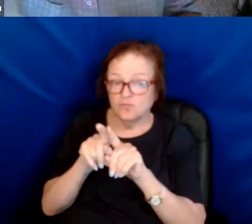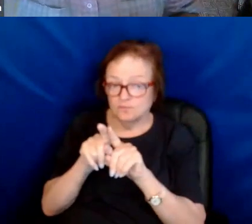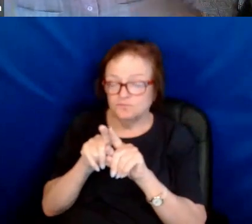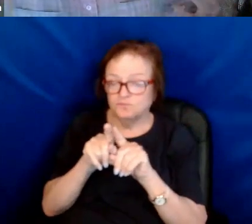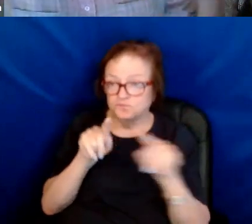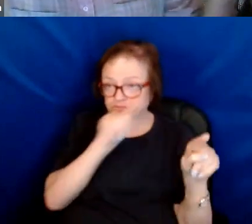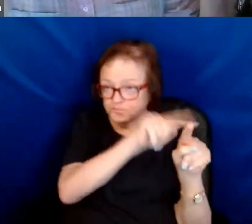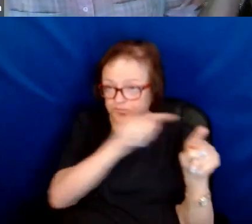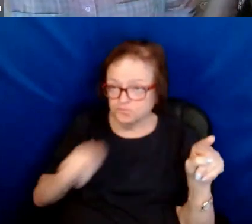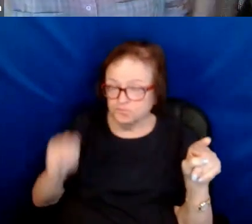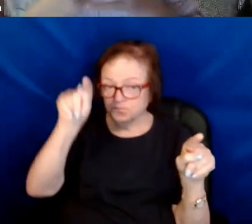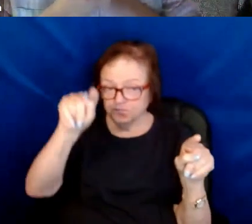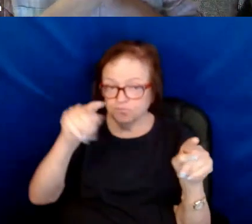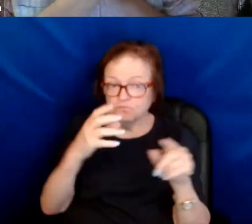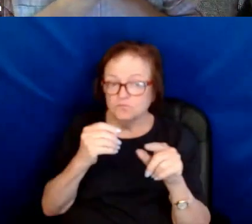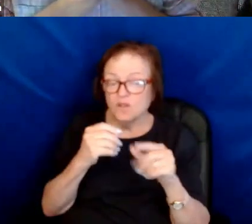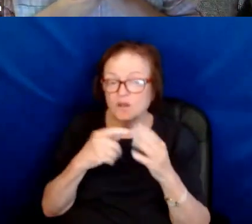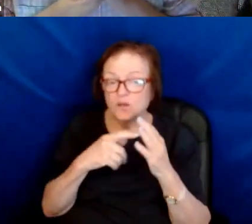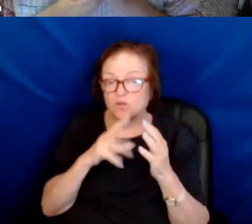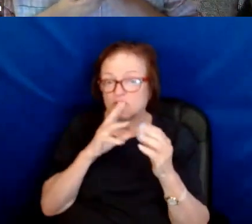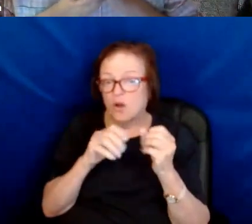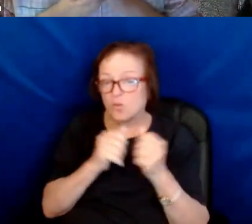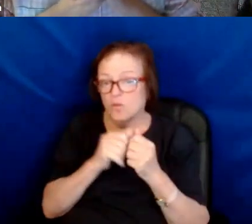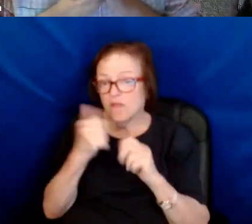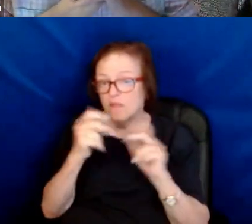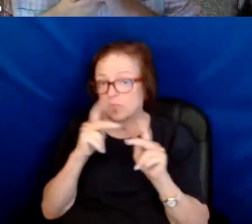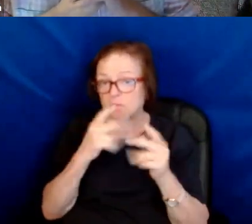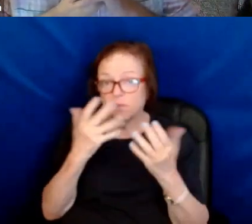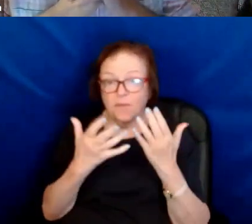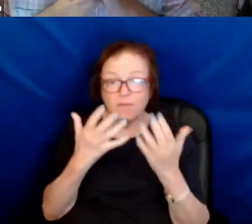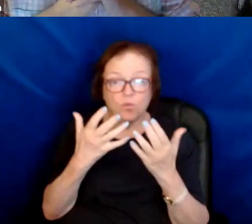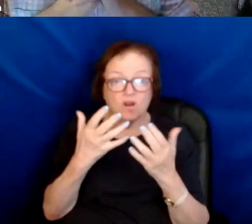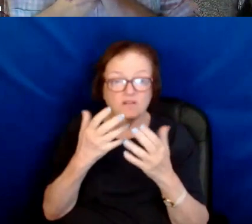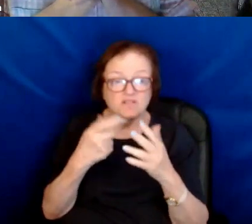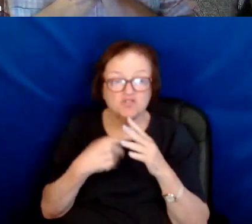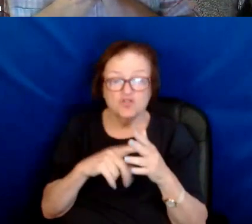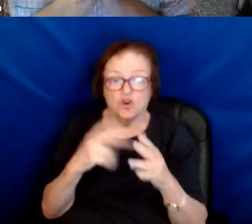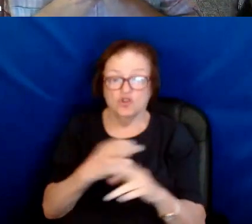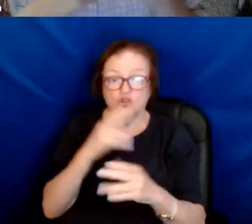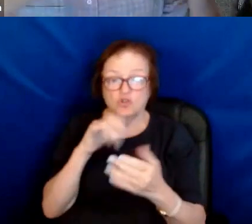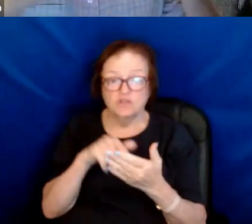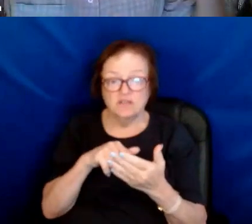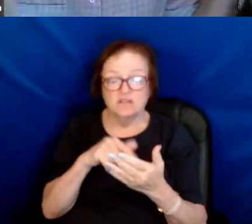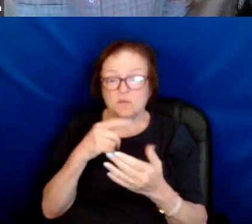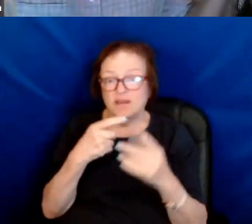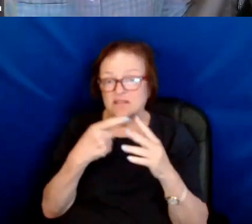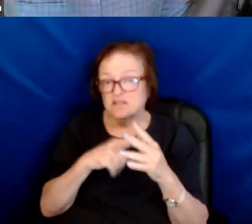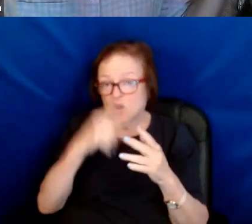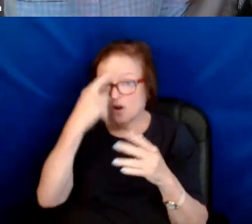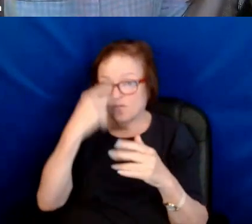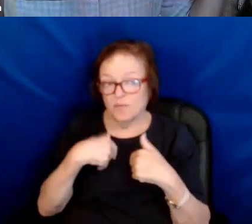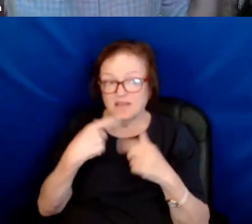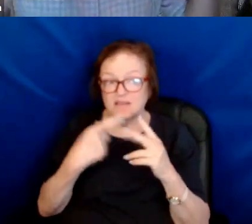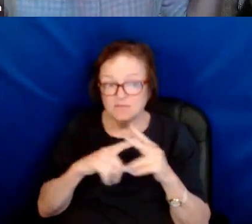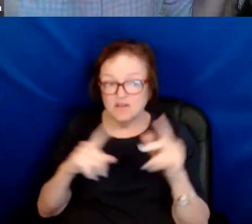moving, and would love to talk to others about, where you might want to start to think about applying this. But it's fun for me because I'm starting to hear